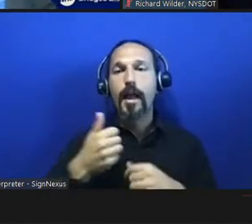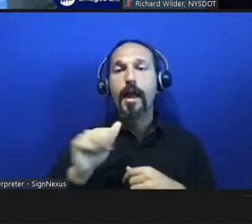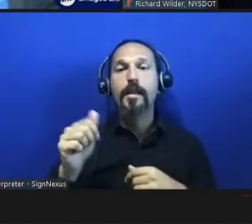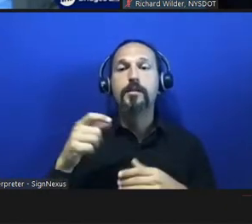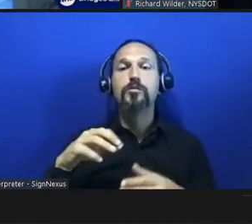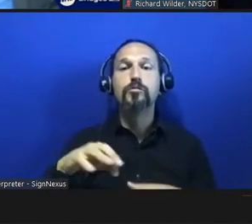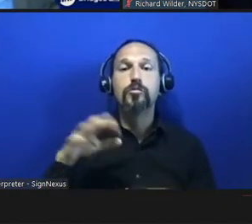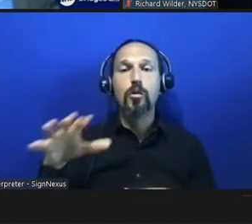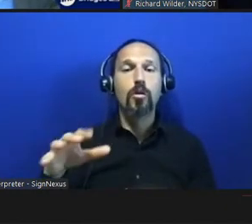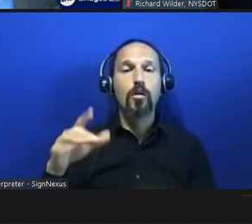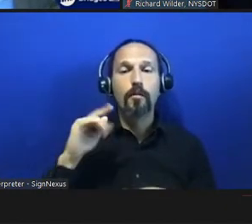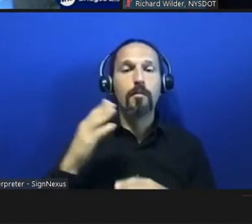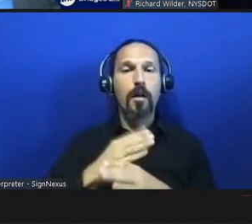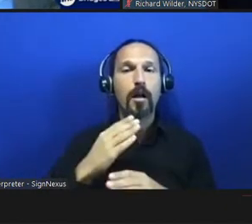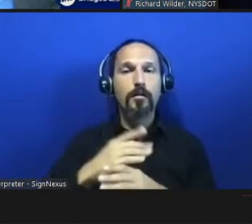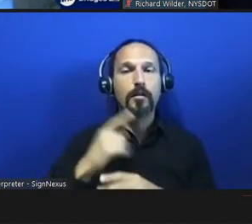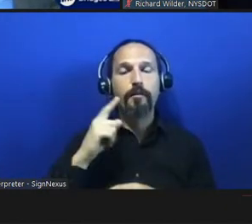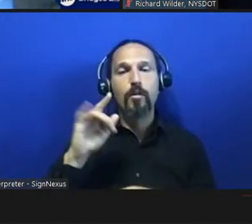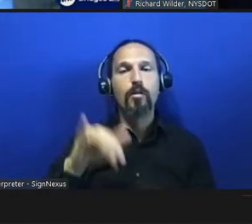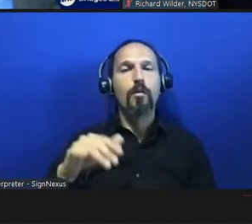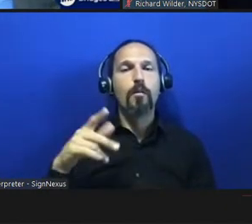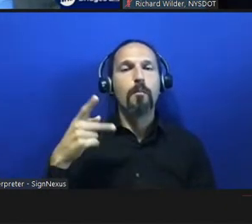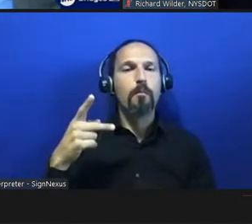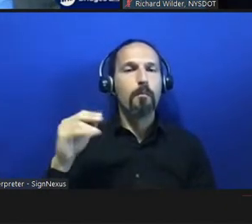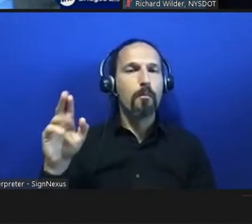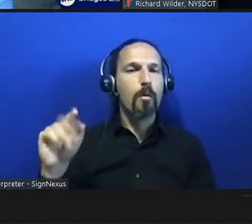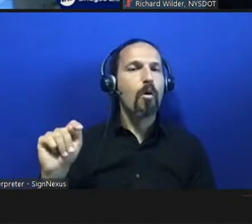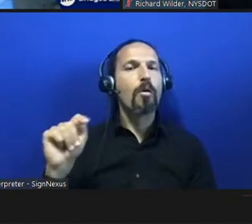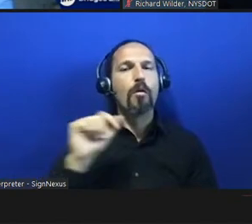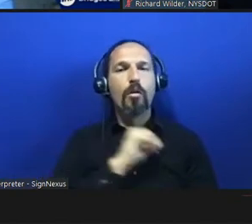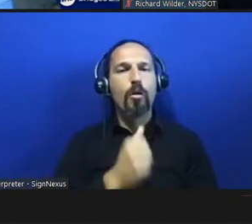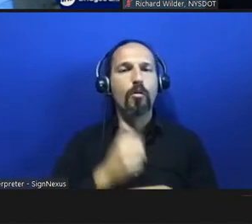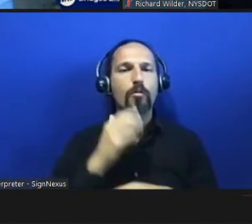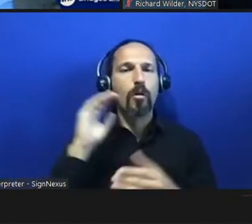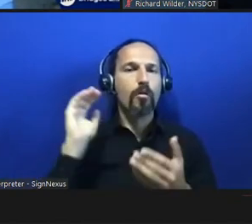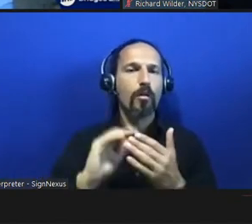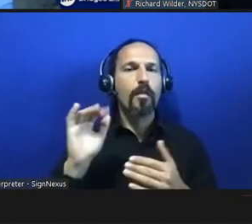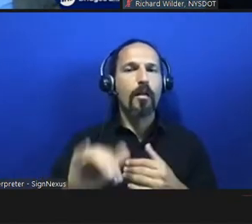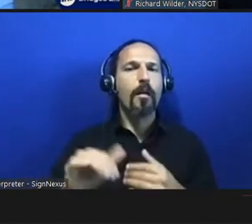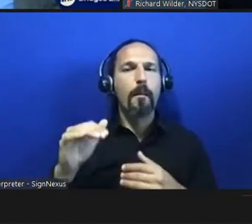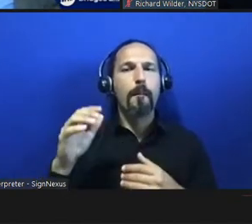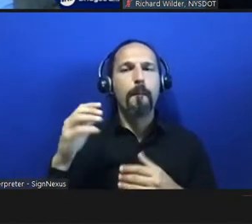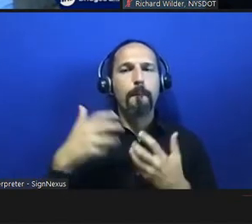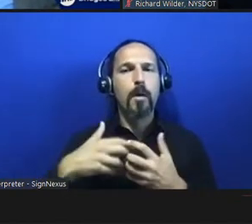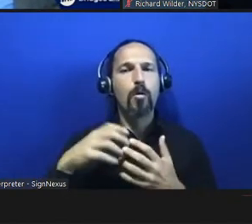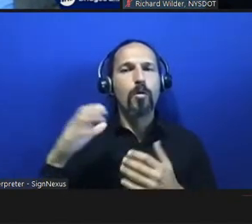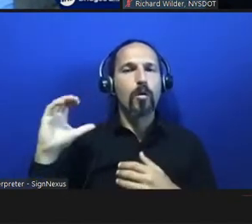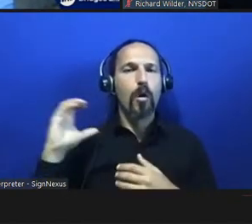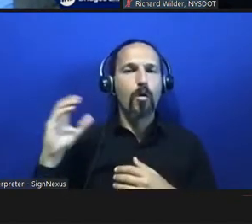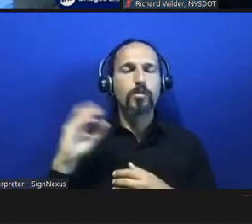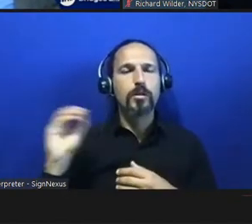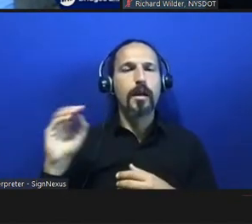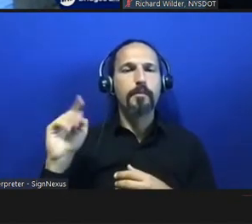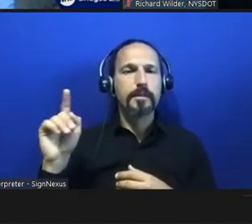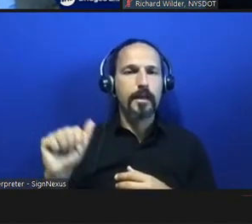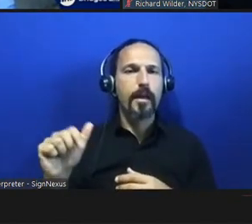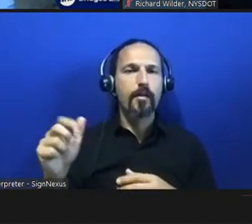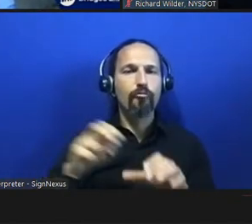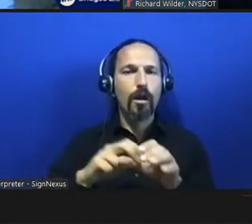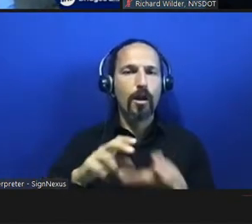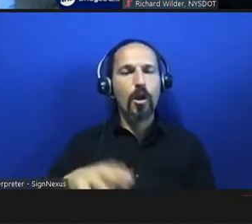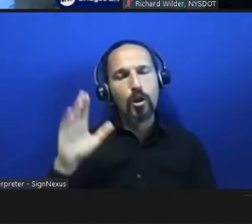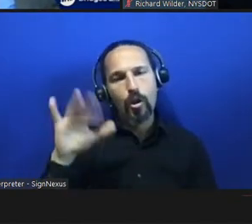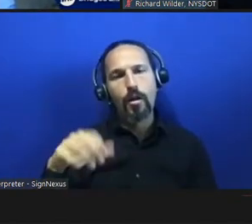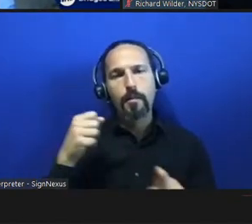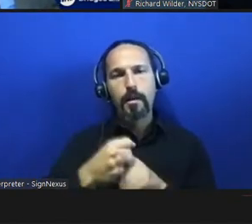inner city buses operating out of the Port Authority terminal would reduce both motor coach and MTA ridership we know the